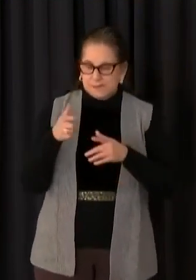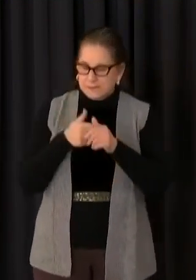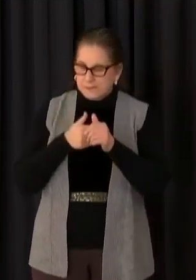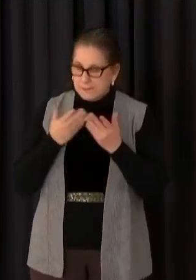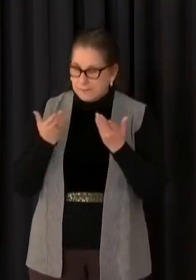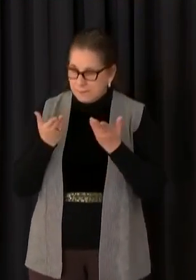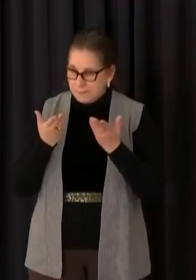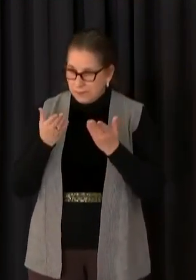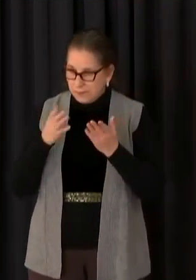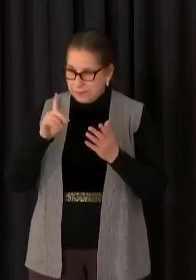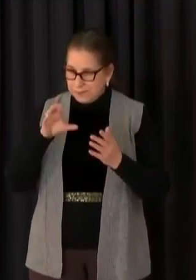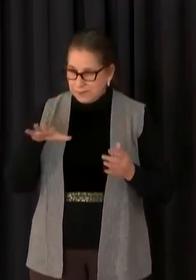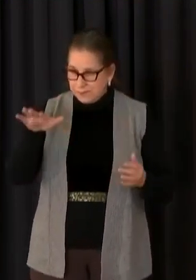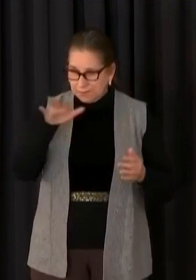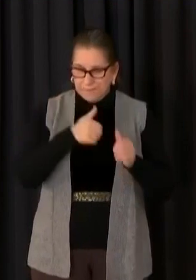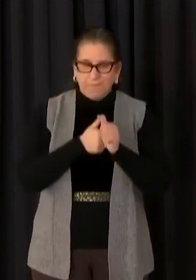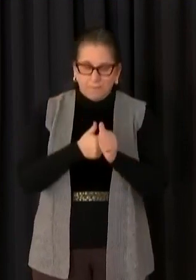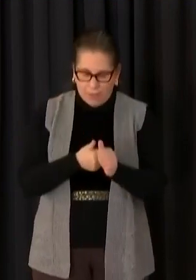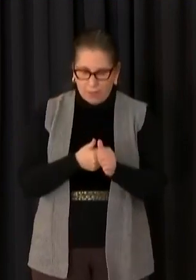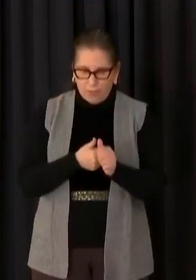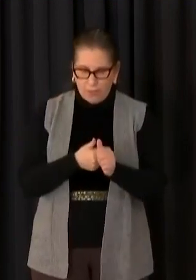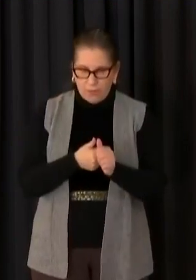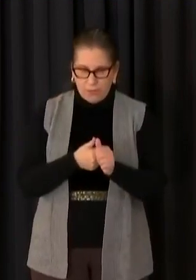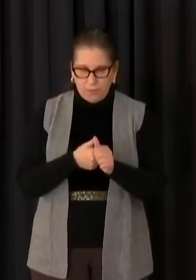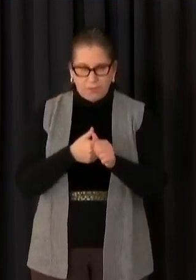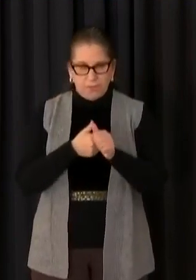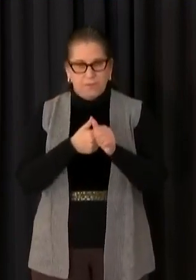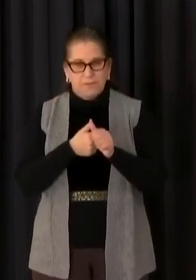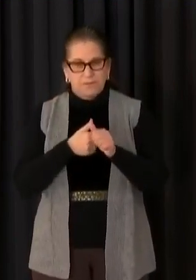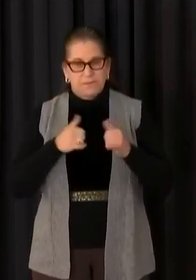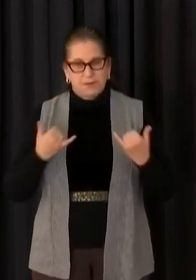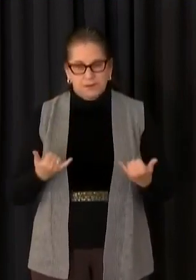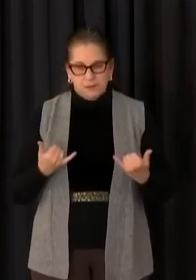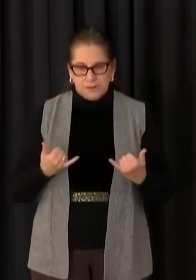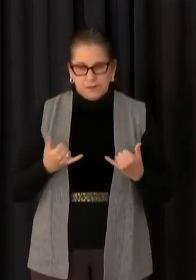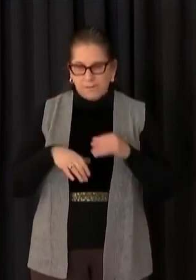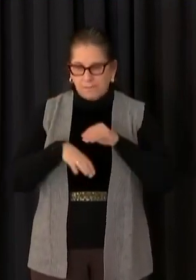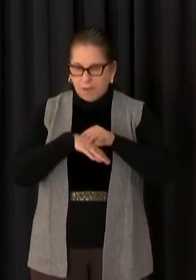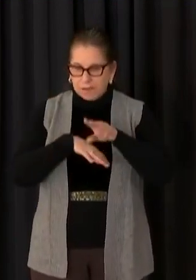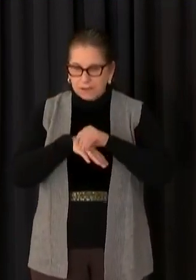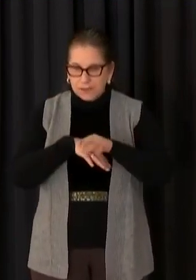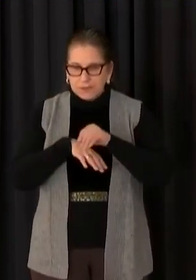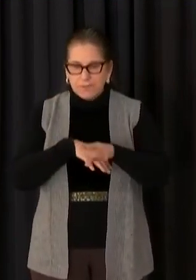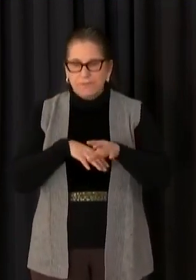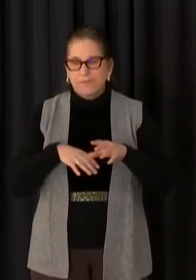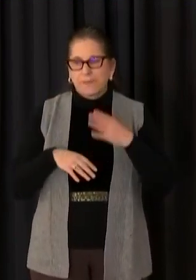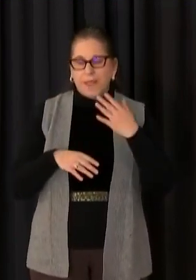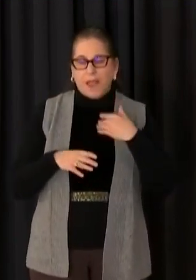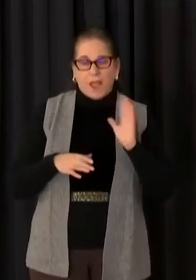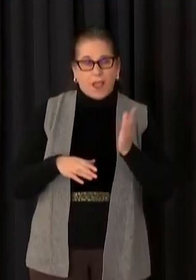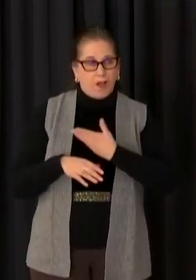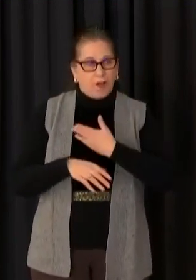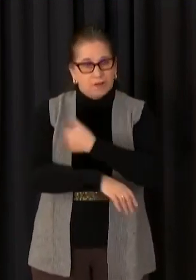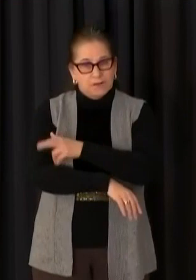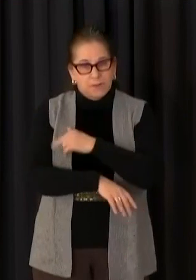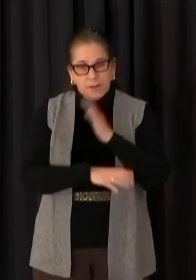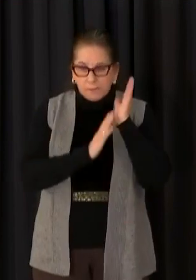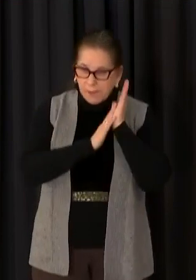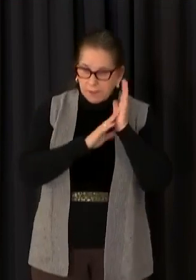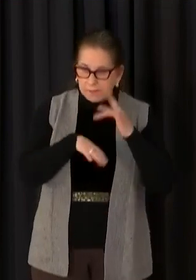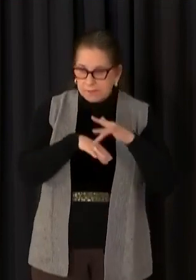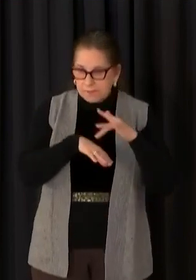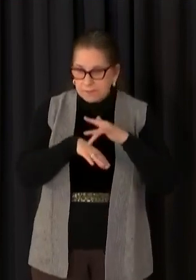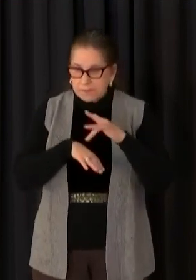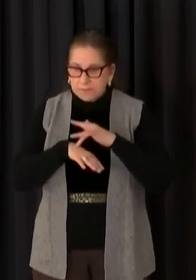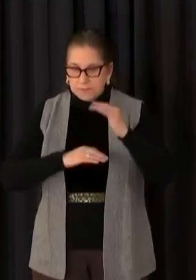mindful of where we are in terms of our current cases, our hospital capacity, and that if they are